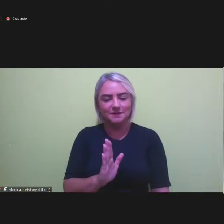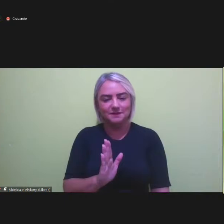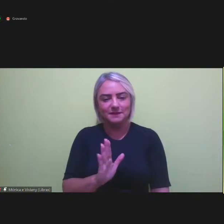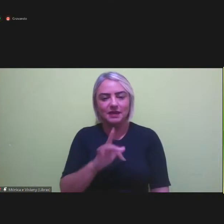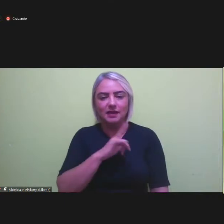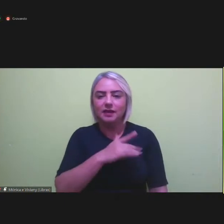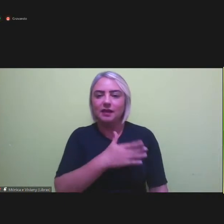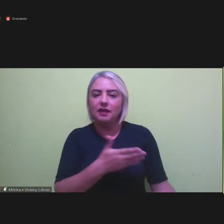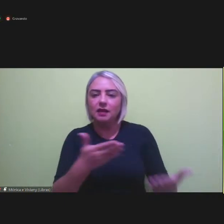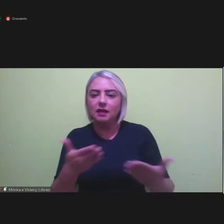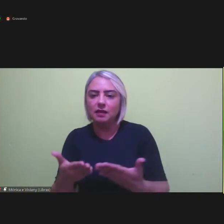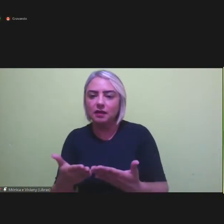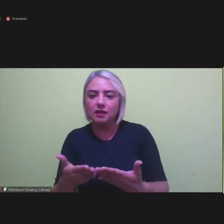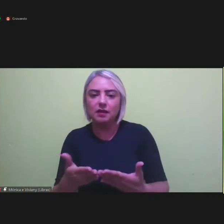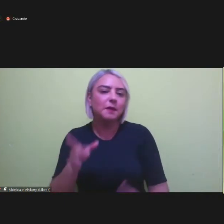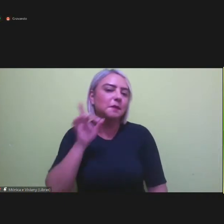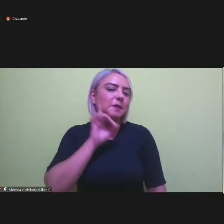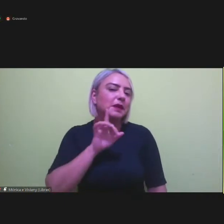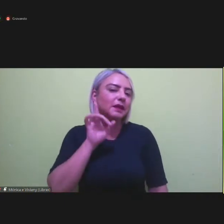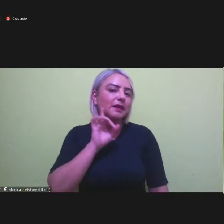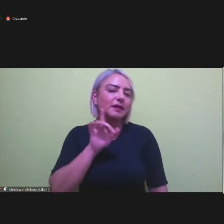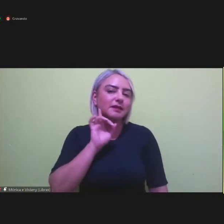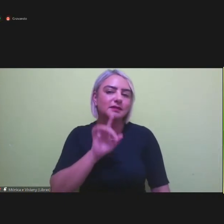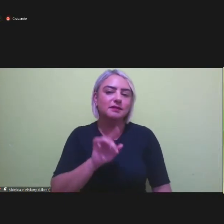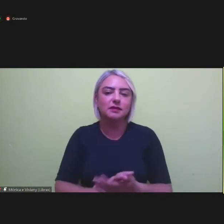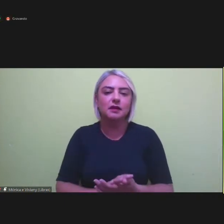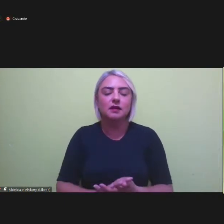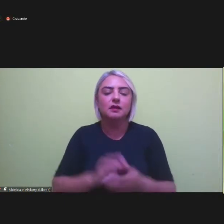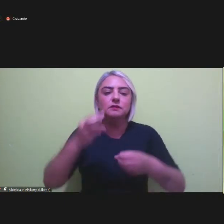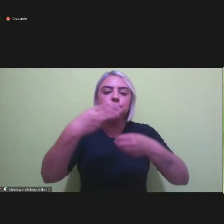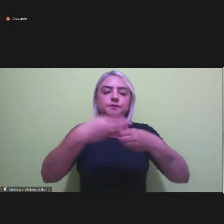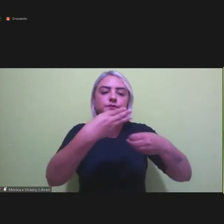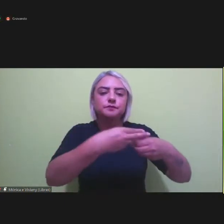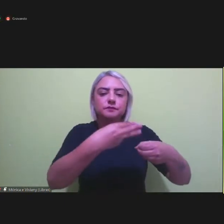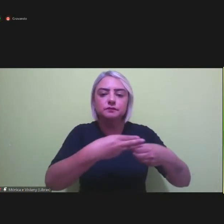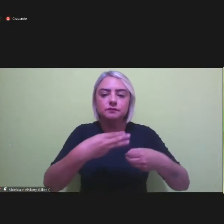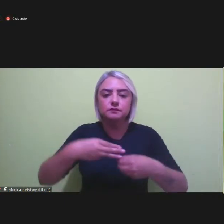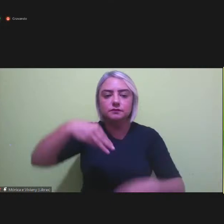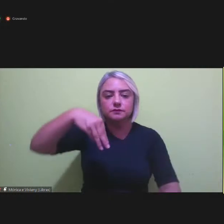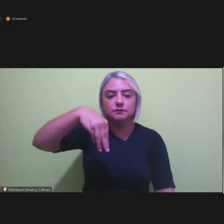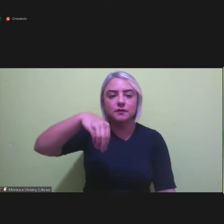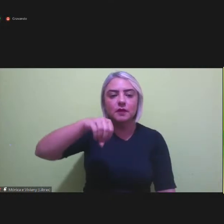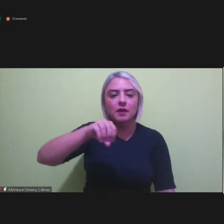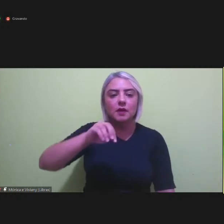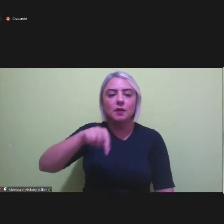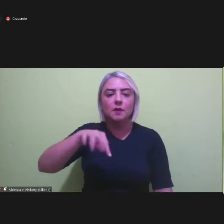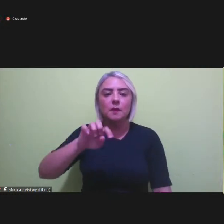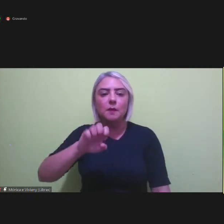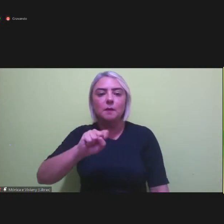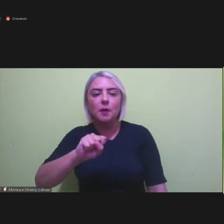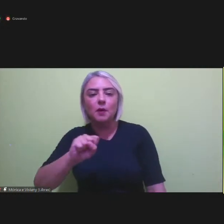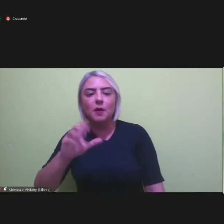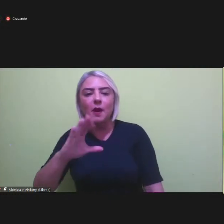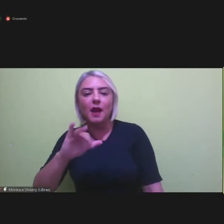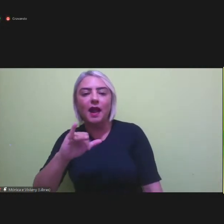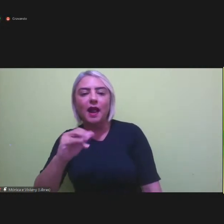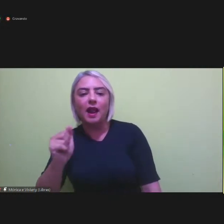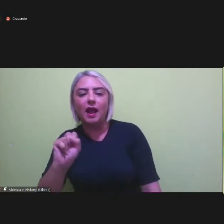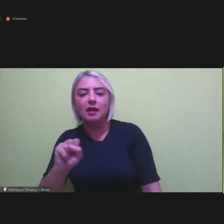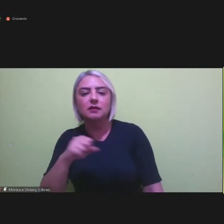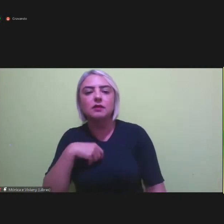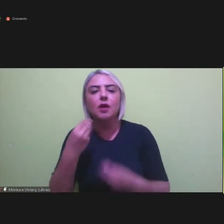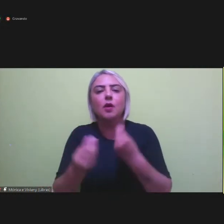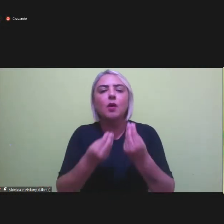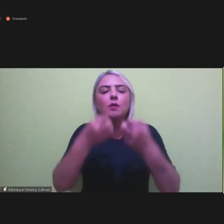from Brazil, which comes from Minas Gerais state, from the municipality of Montes Claros, which